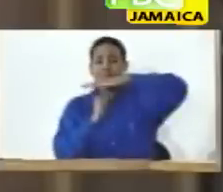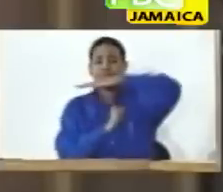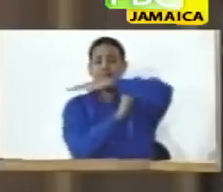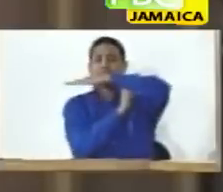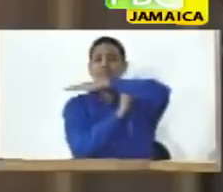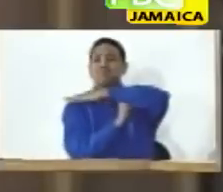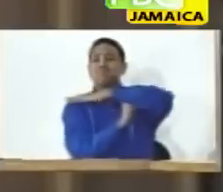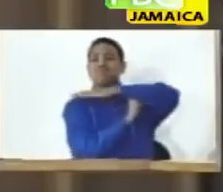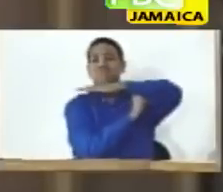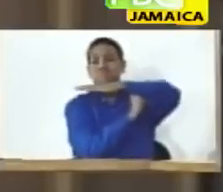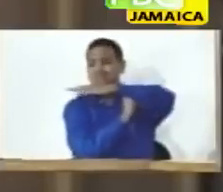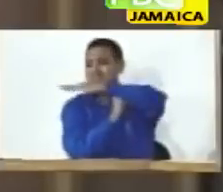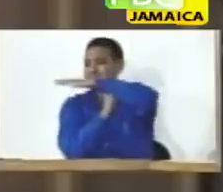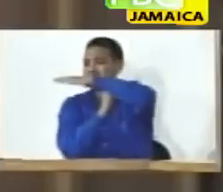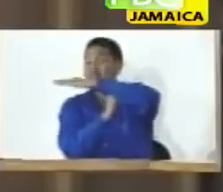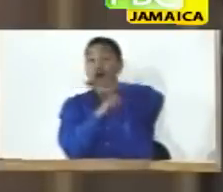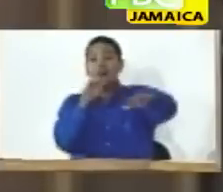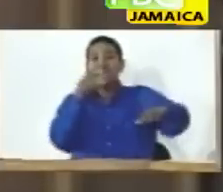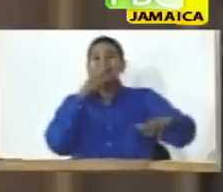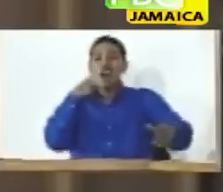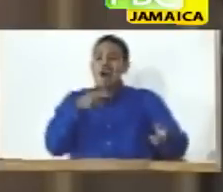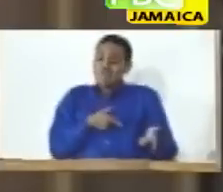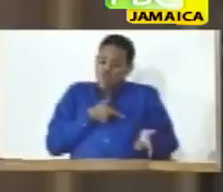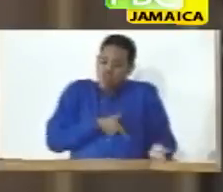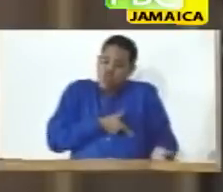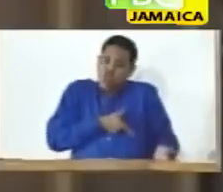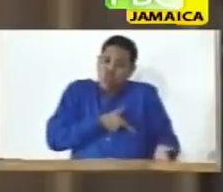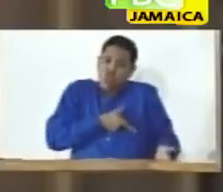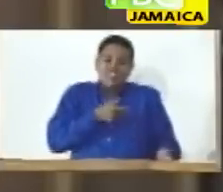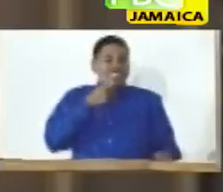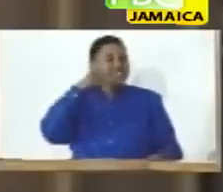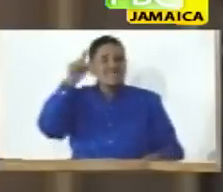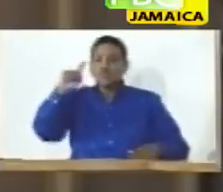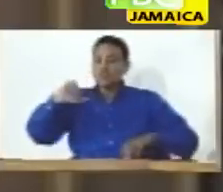to dredge or drive piles.